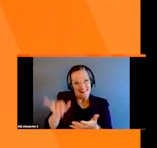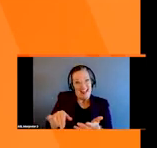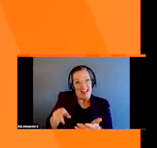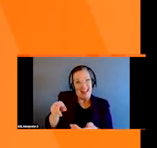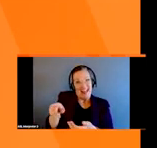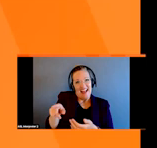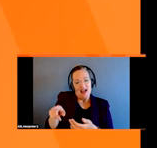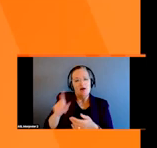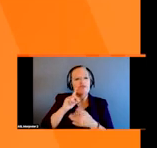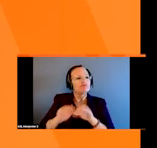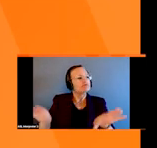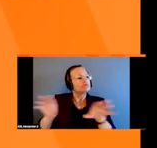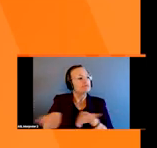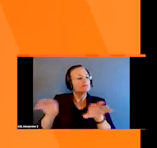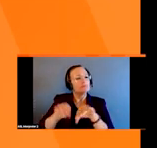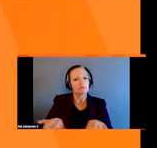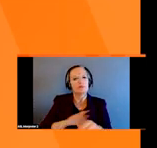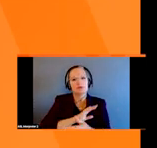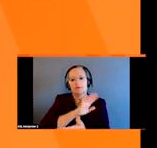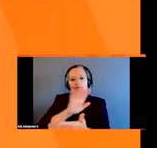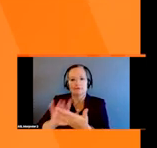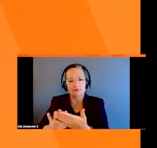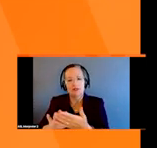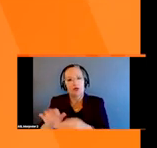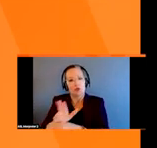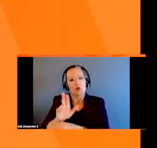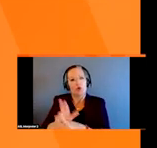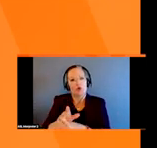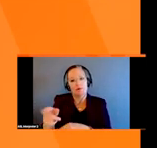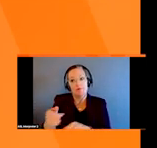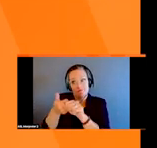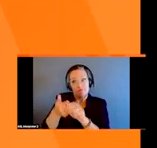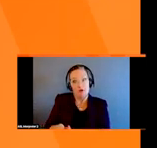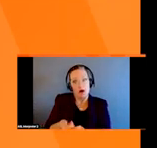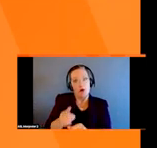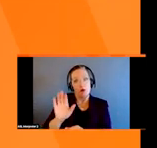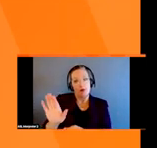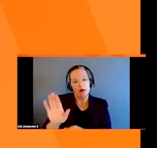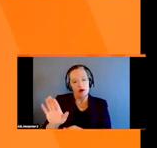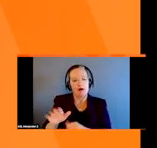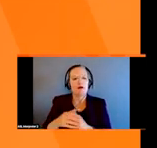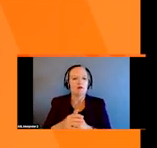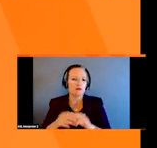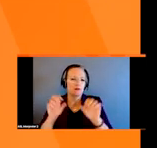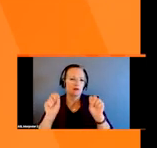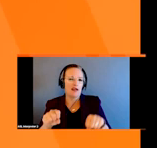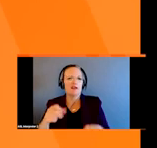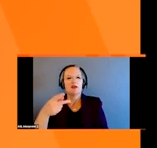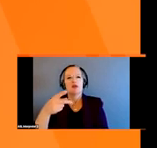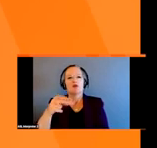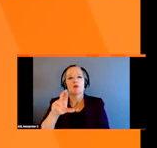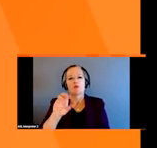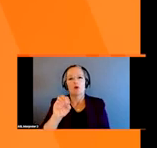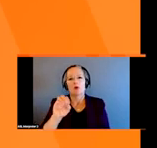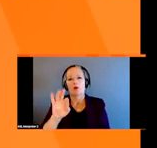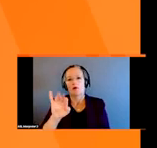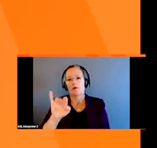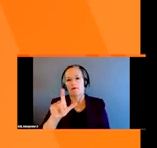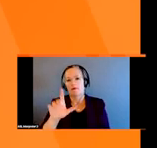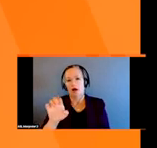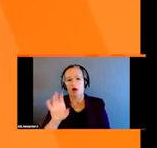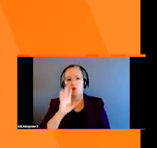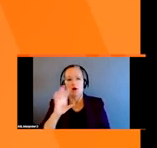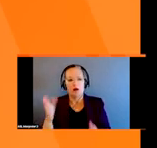is. You're never having a touch point with Bill Gates, but you want to follow their content. His profile will be in creator mode.